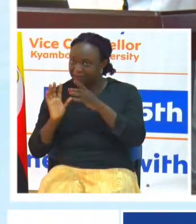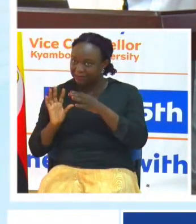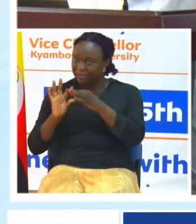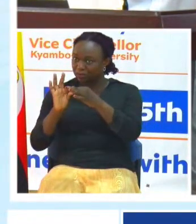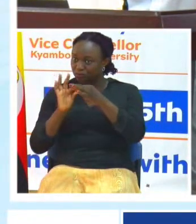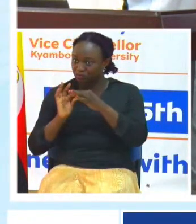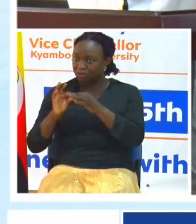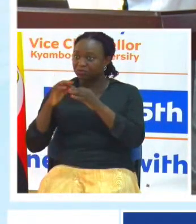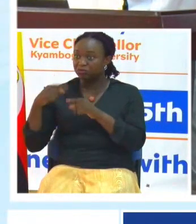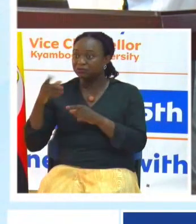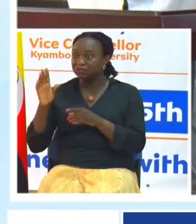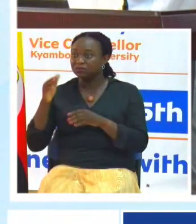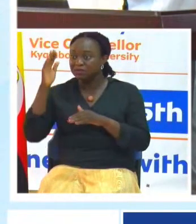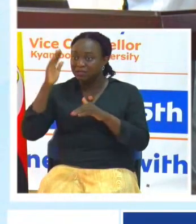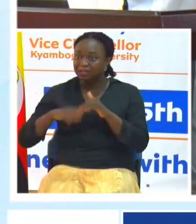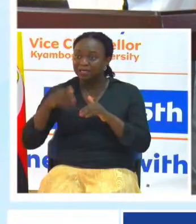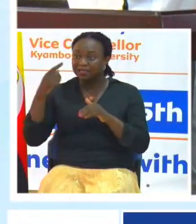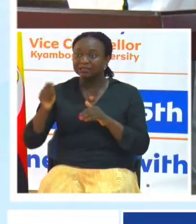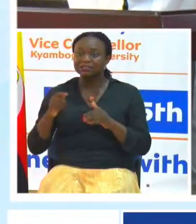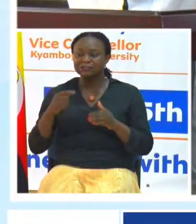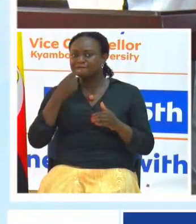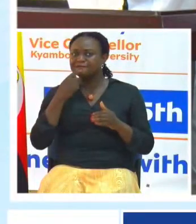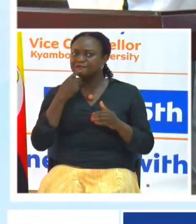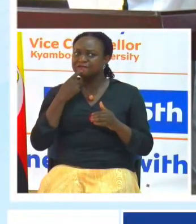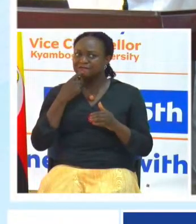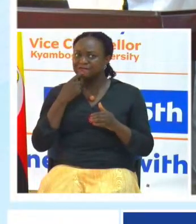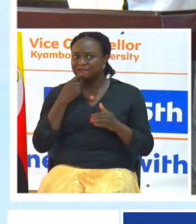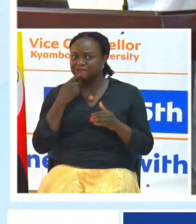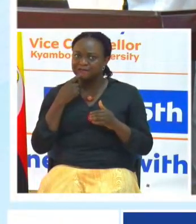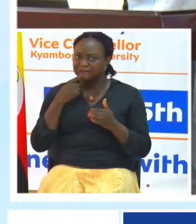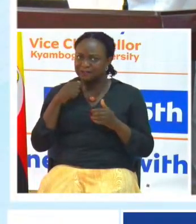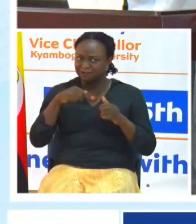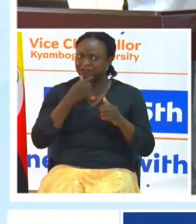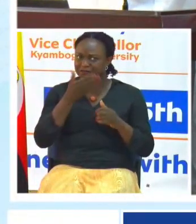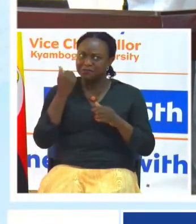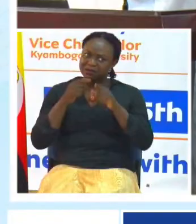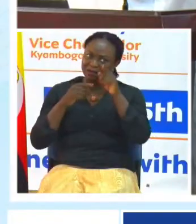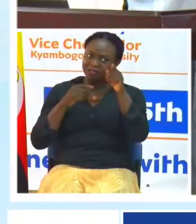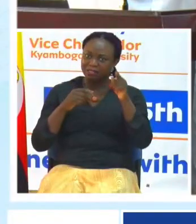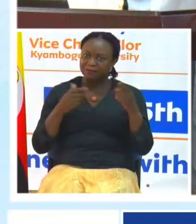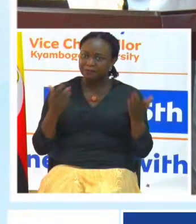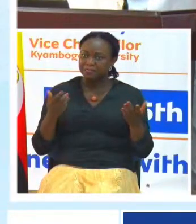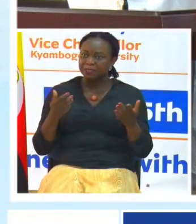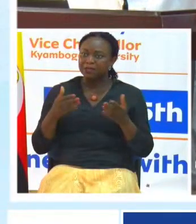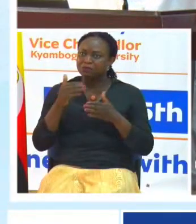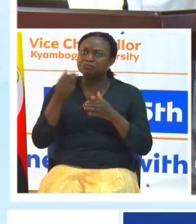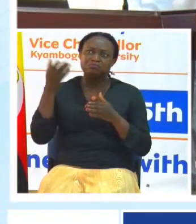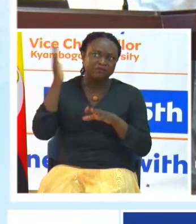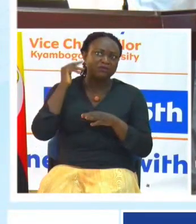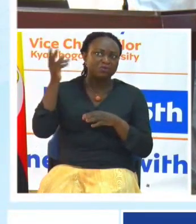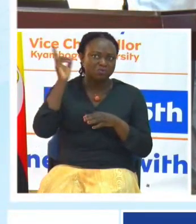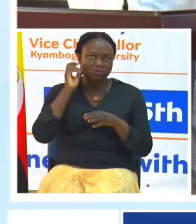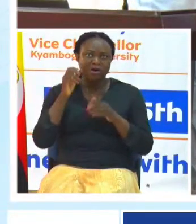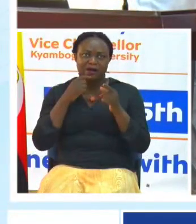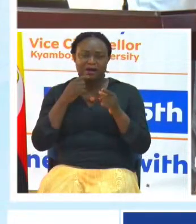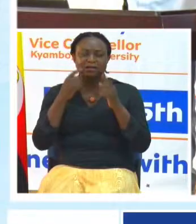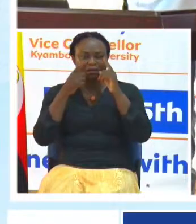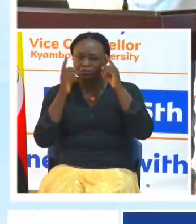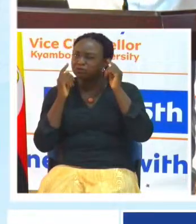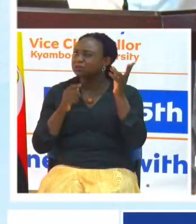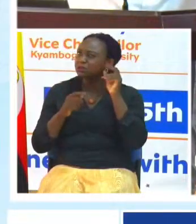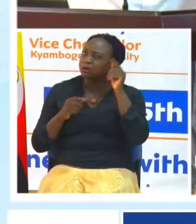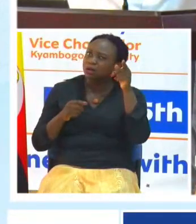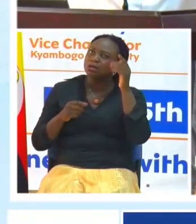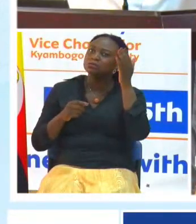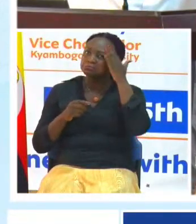than matching yourself to the universities. When I say matching yourself to the universities is because you've ever heard of Yale University and it's the